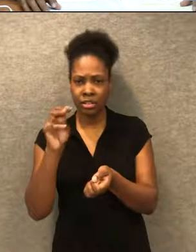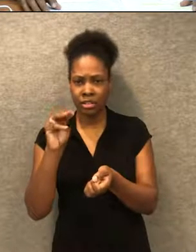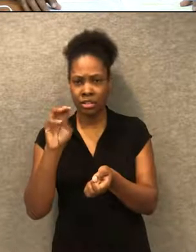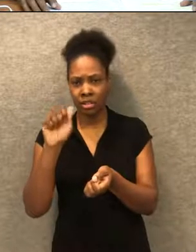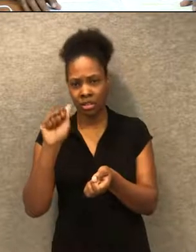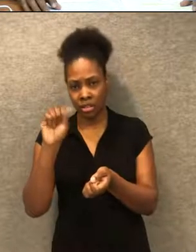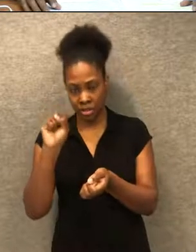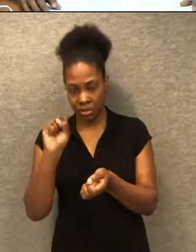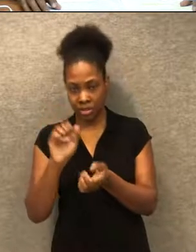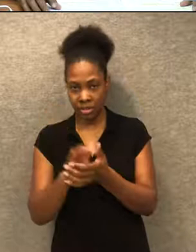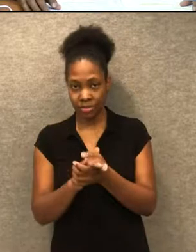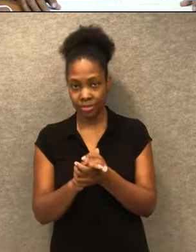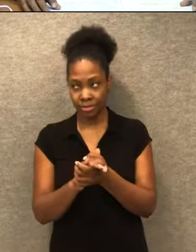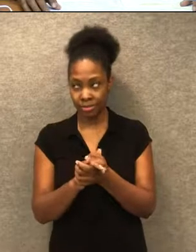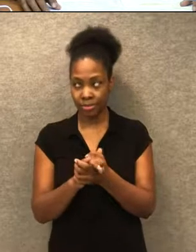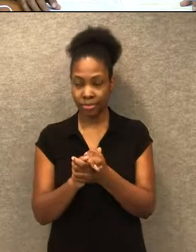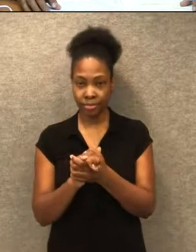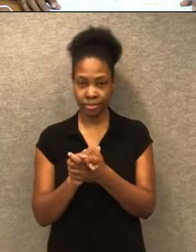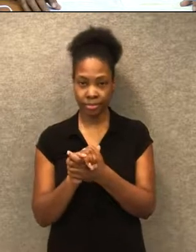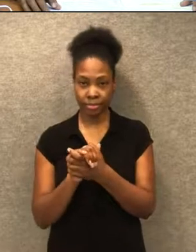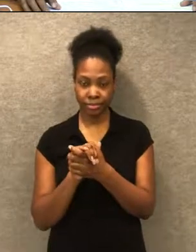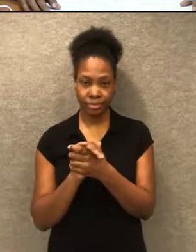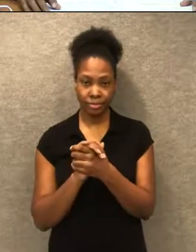Not as of yet. Most of our stuff are